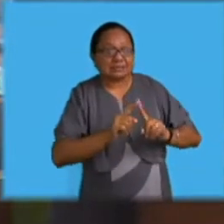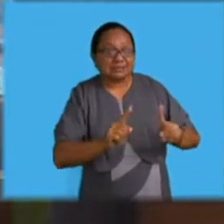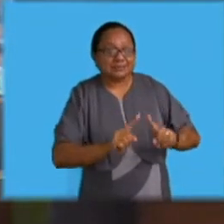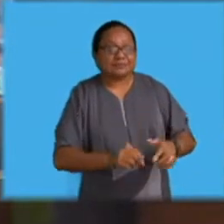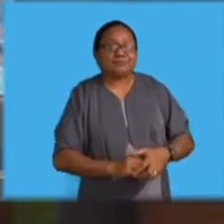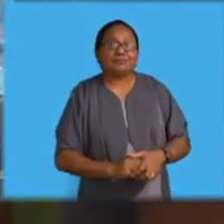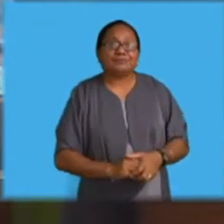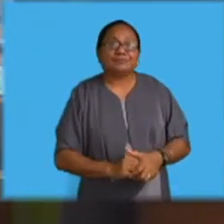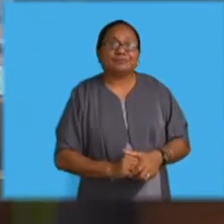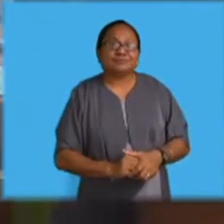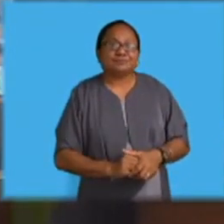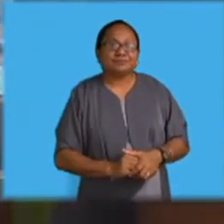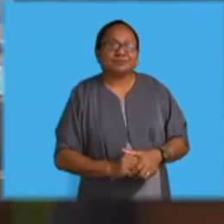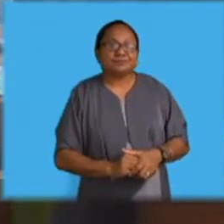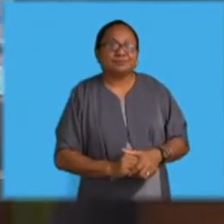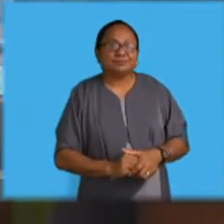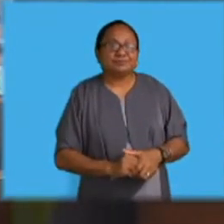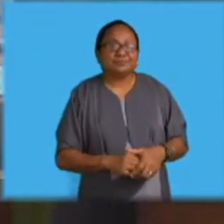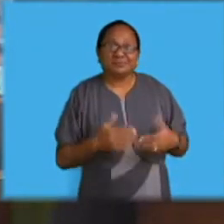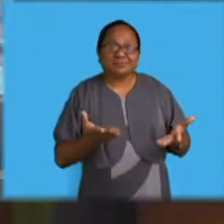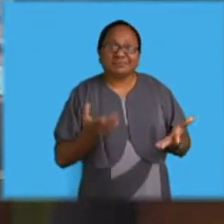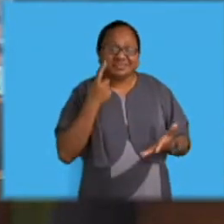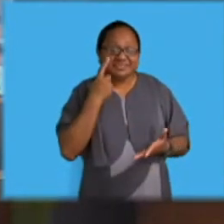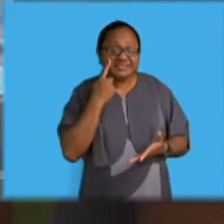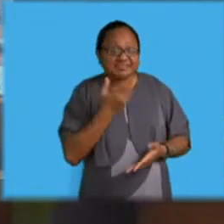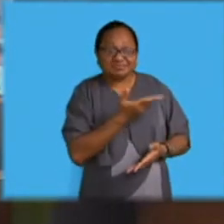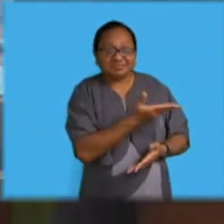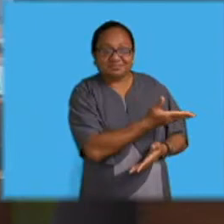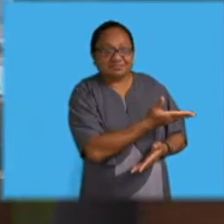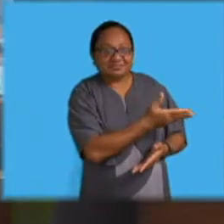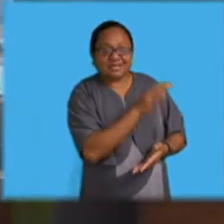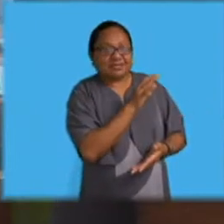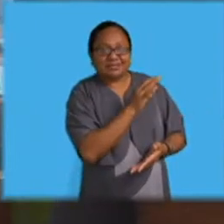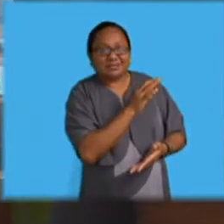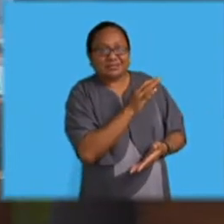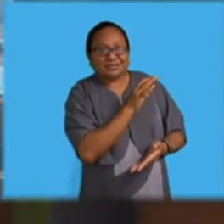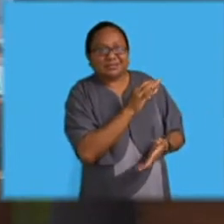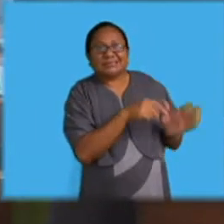Honorable Deputy Speaker, they don't like to hear good things about our children. That's rather unfortunate.